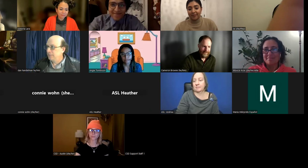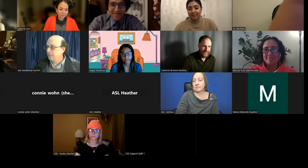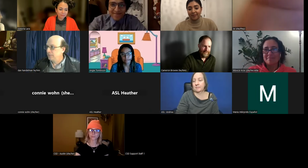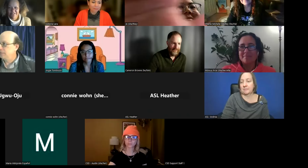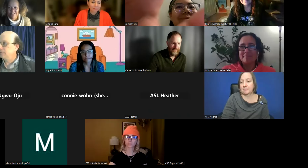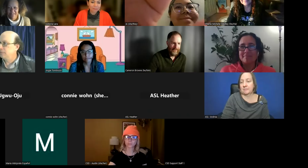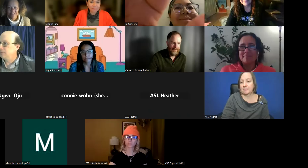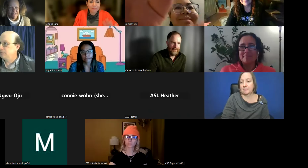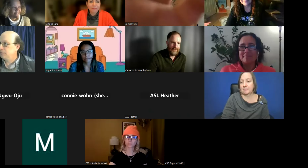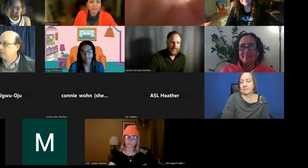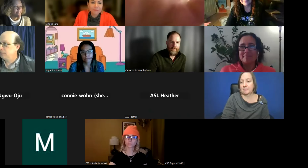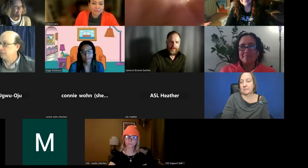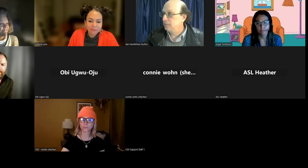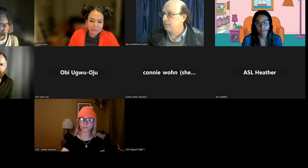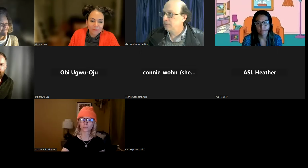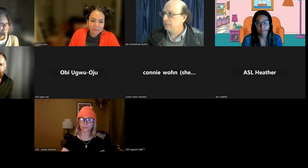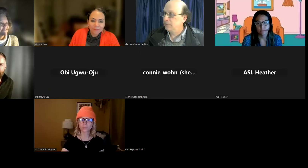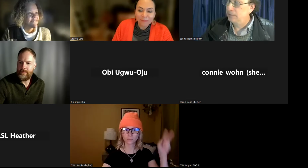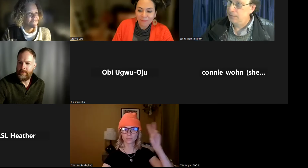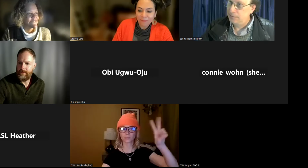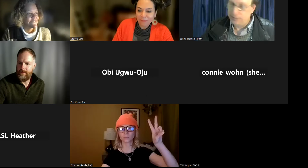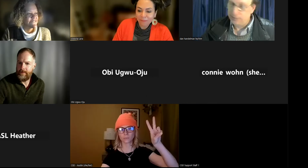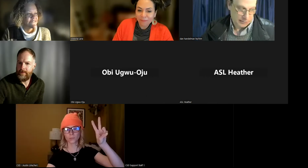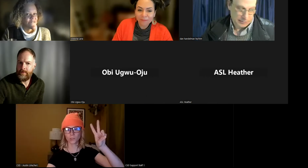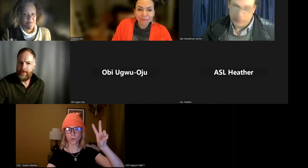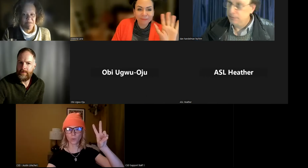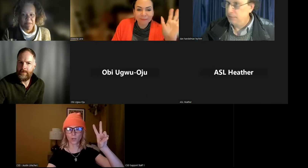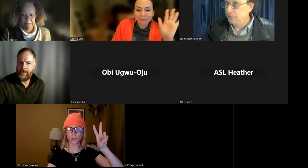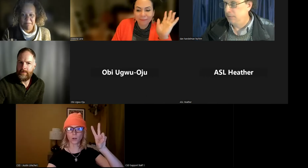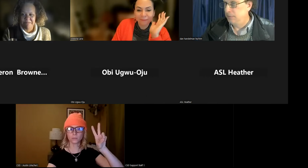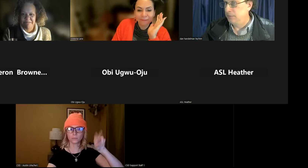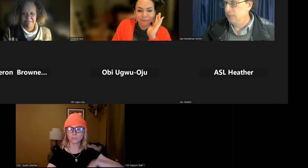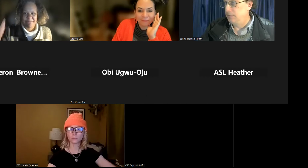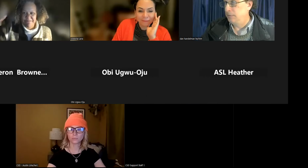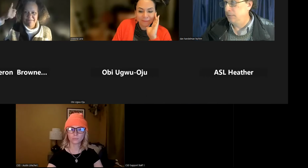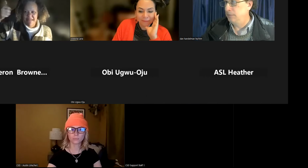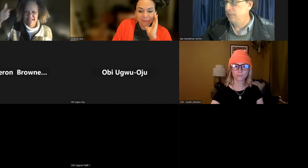Great work, y'all.